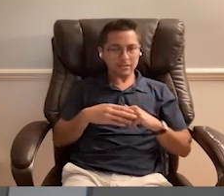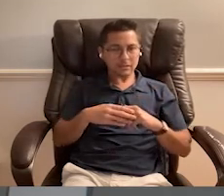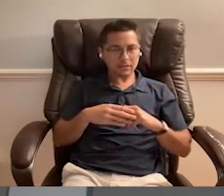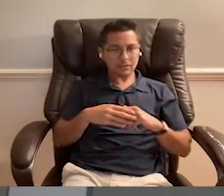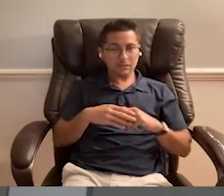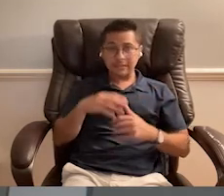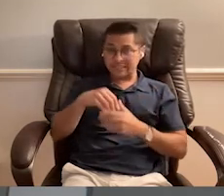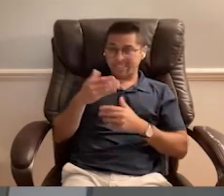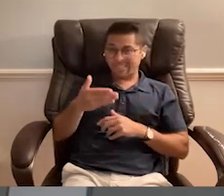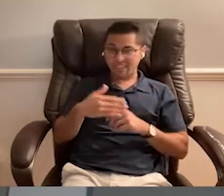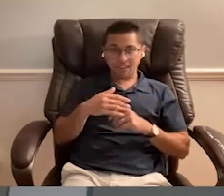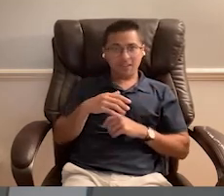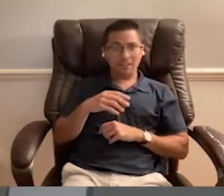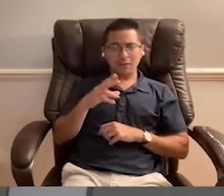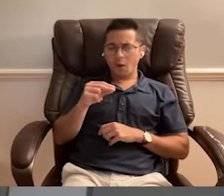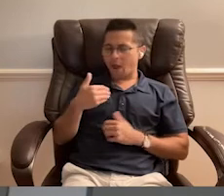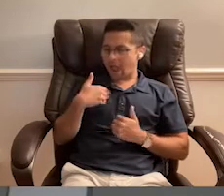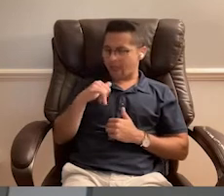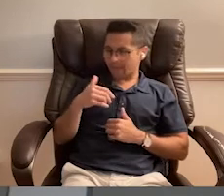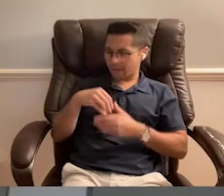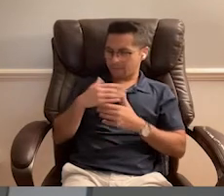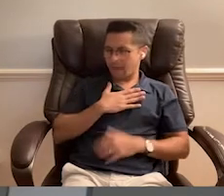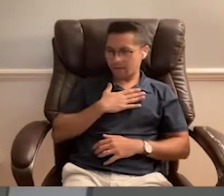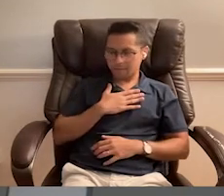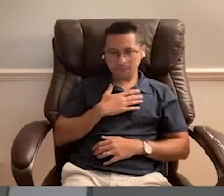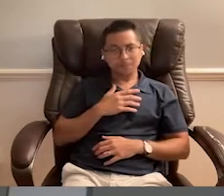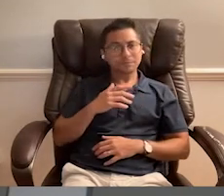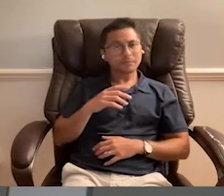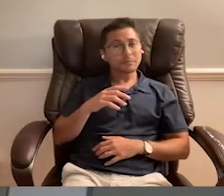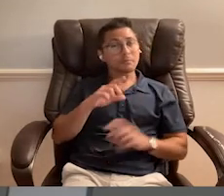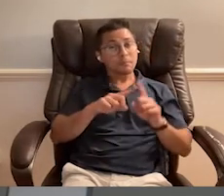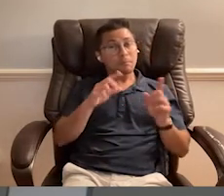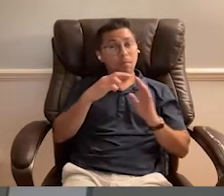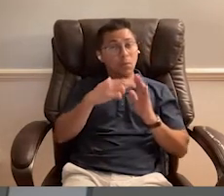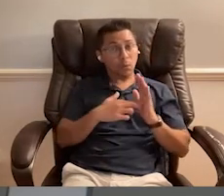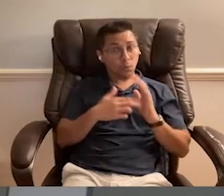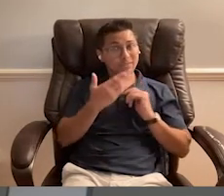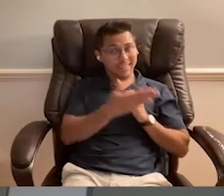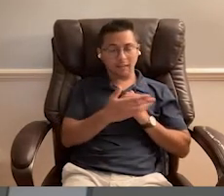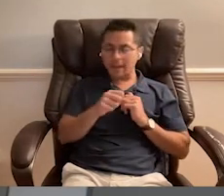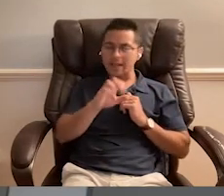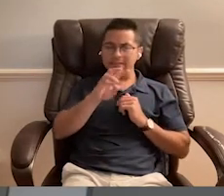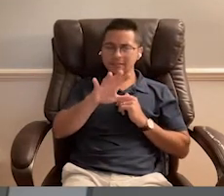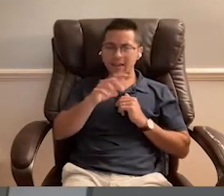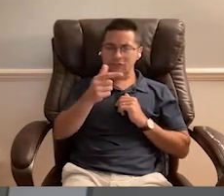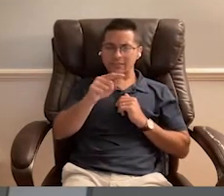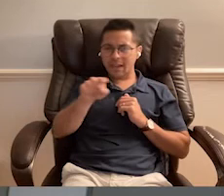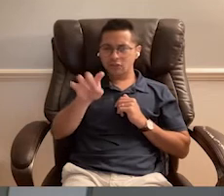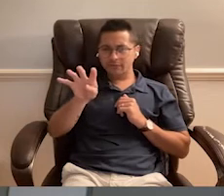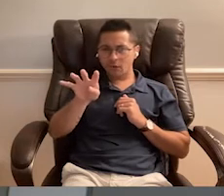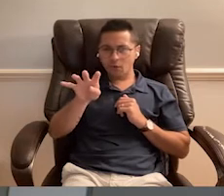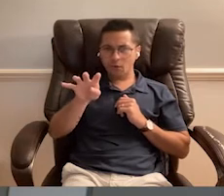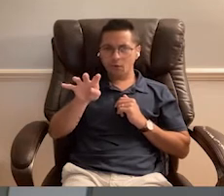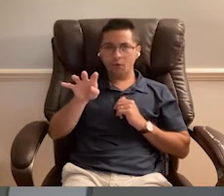your? Yeah, I think you, it's in there, right? No, these are, I got that in mind. Okay. Oh, but the rule is